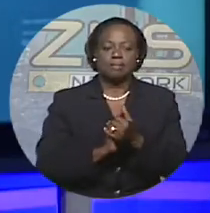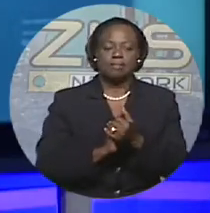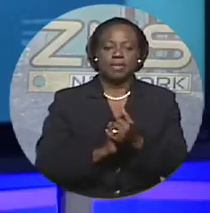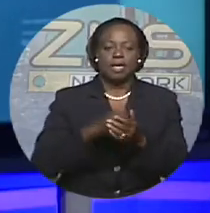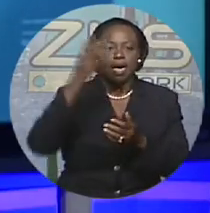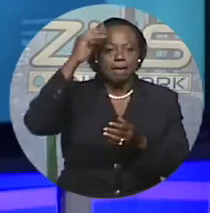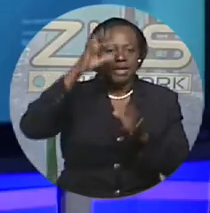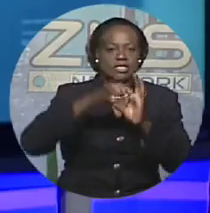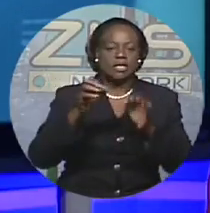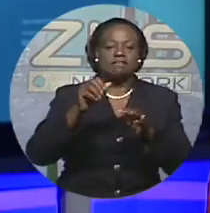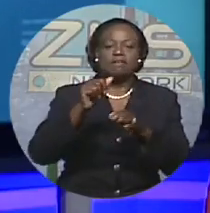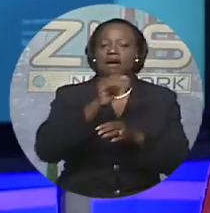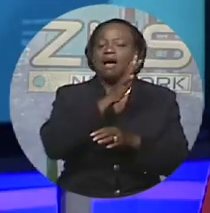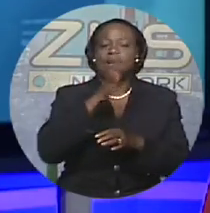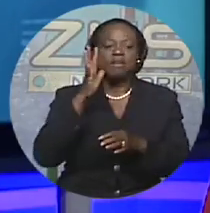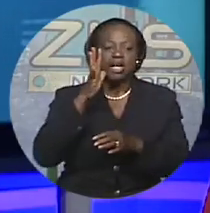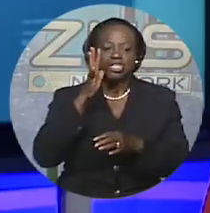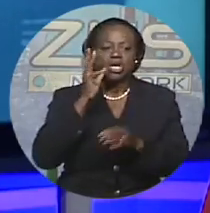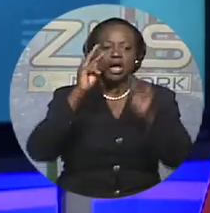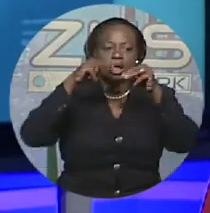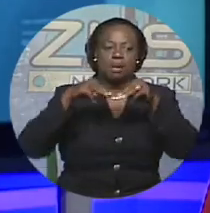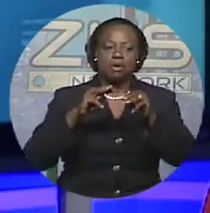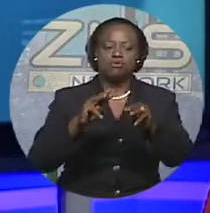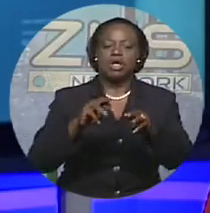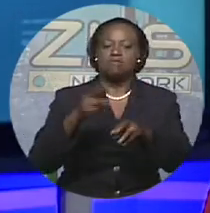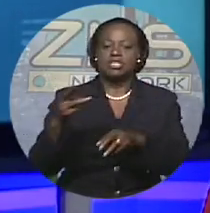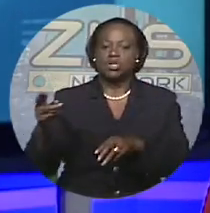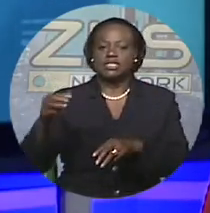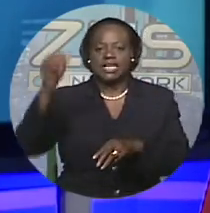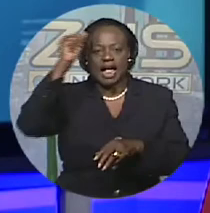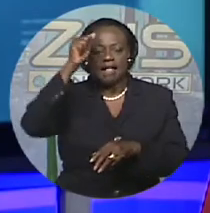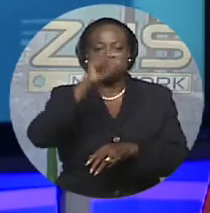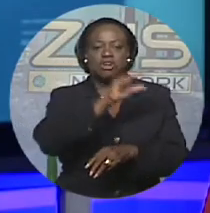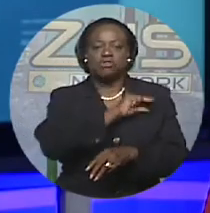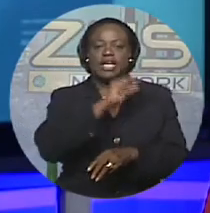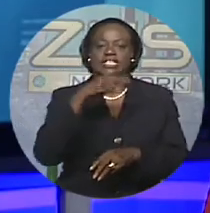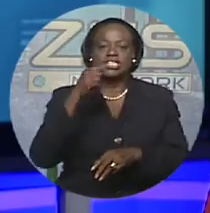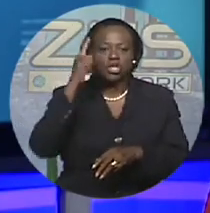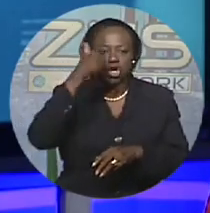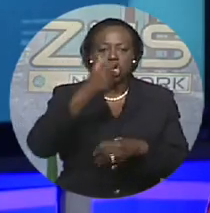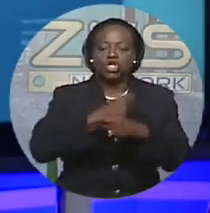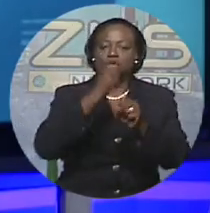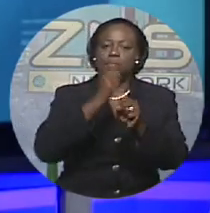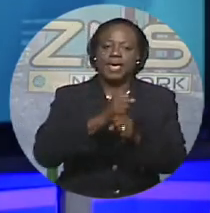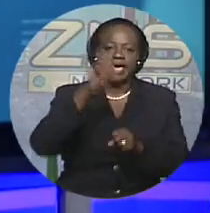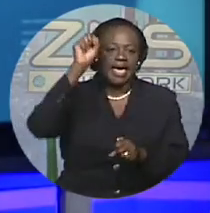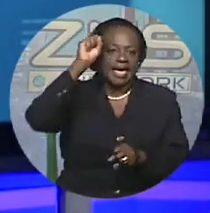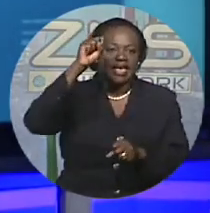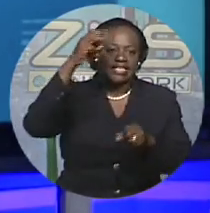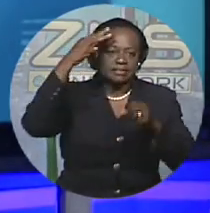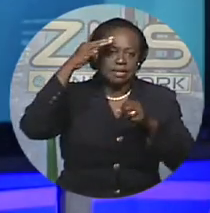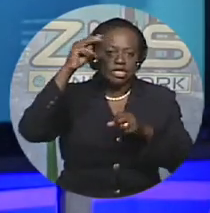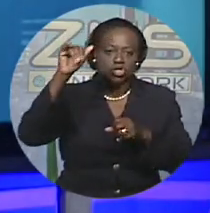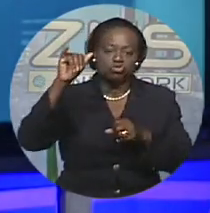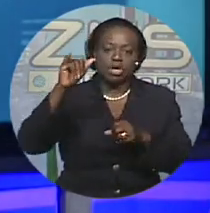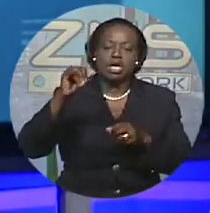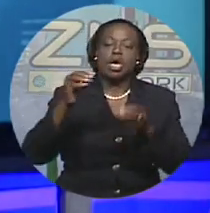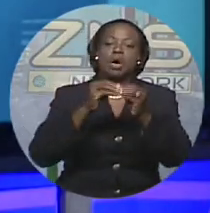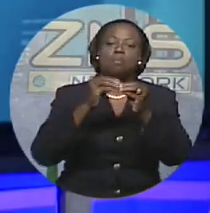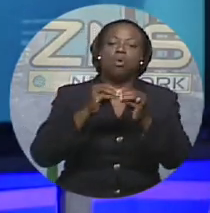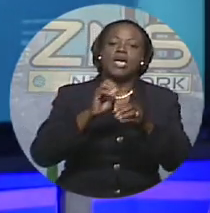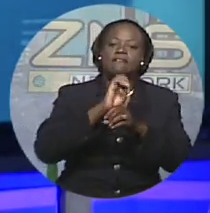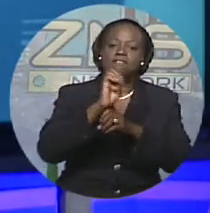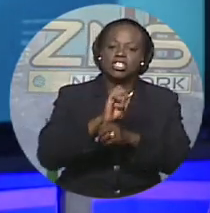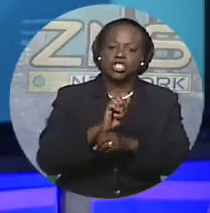Minister of Agriculture and Marine Resources Alfred Gray says he's looking to make his ministry more efficient. The minister says it takes simply